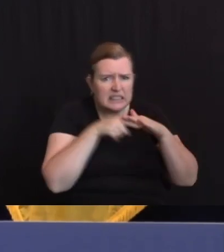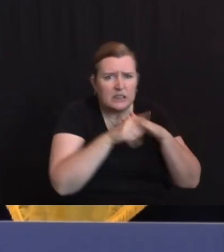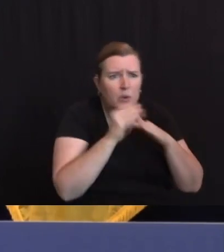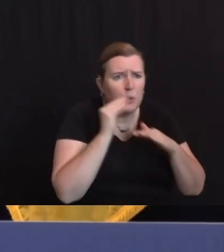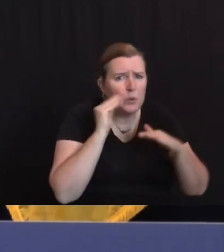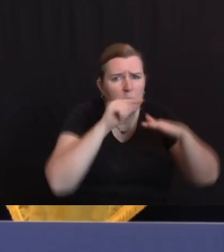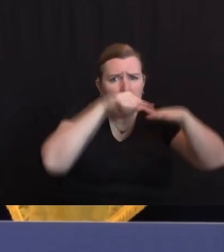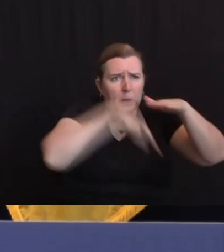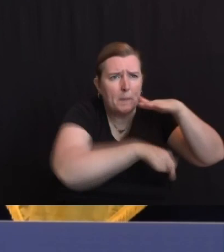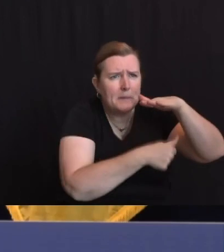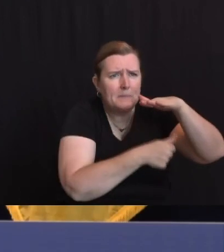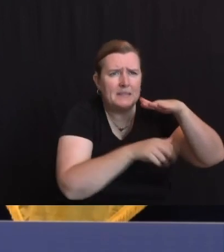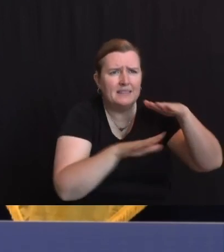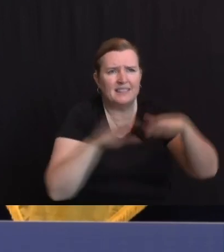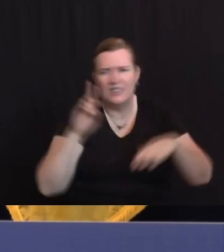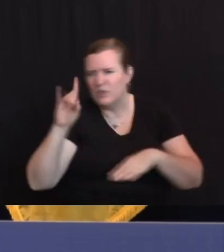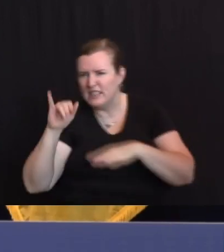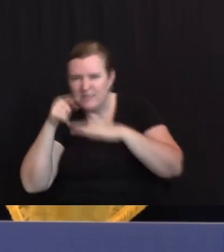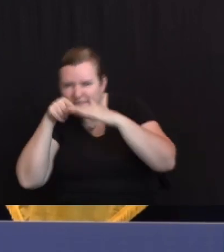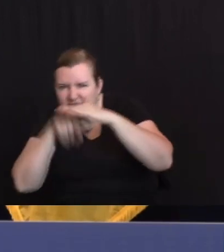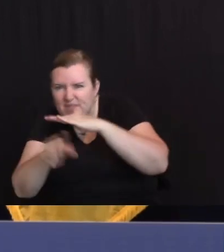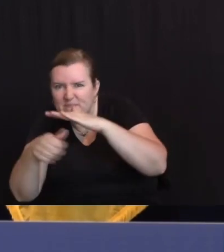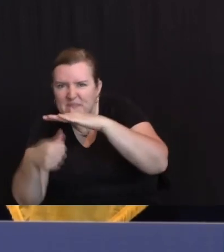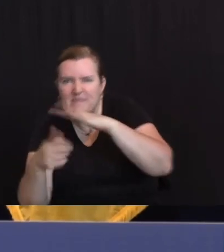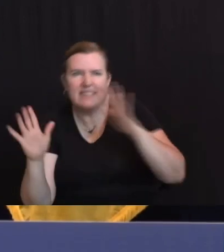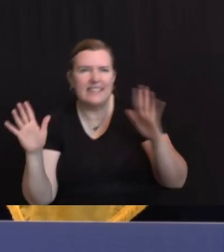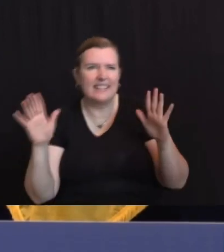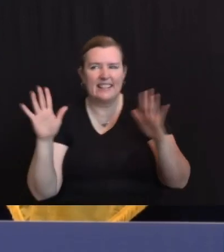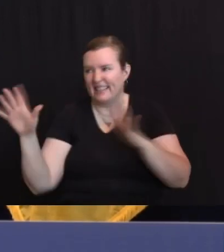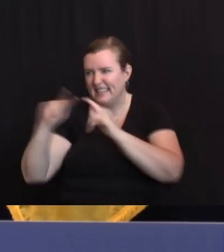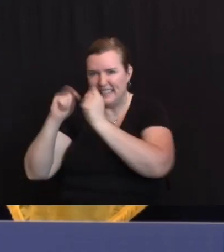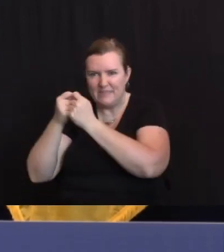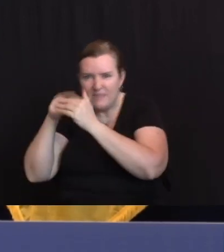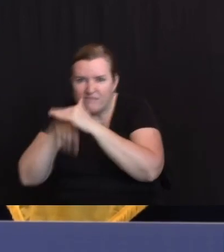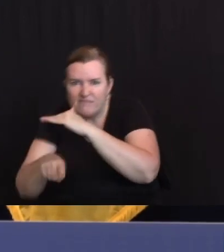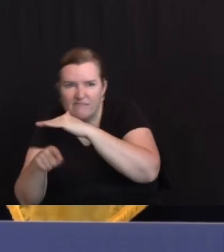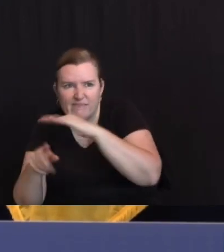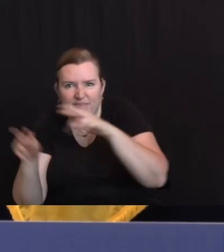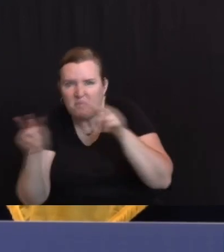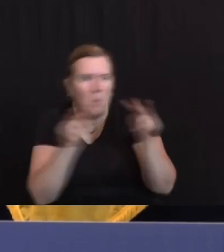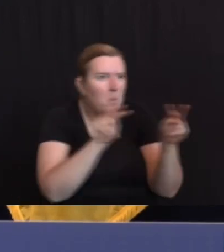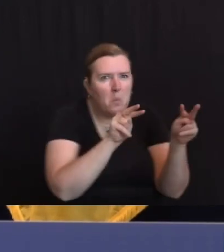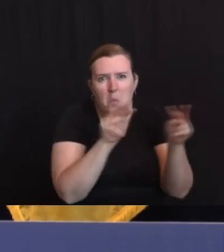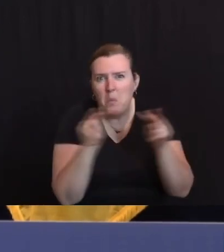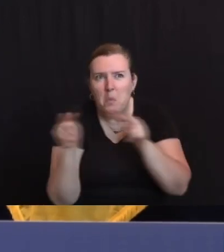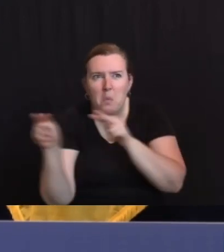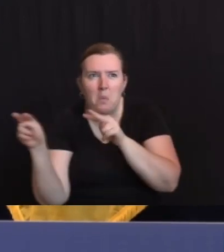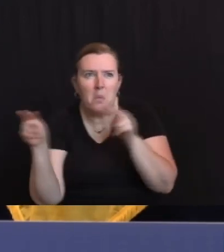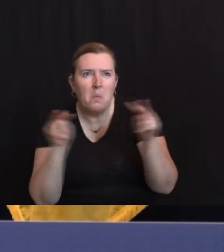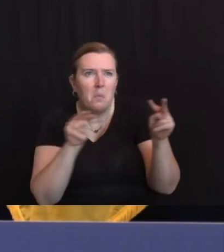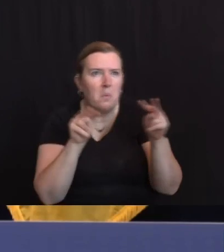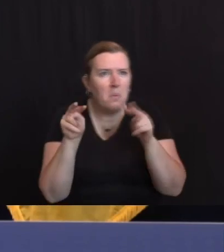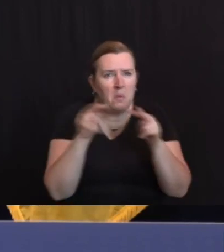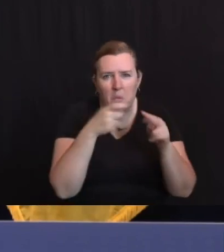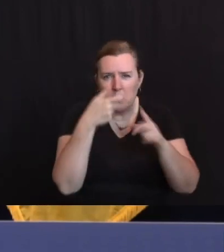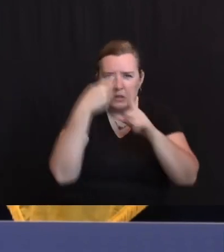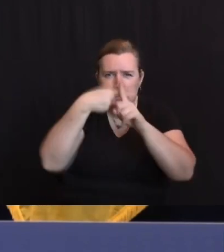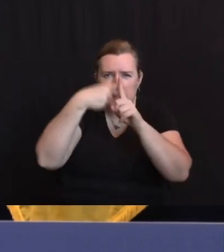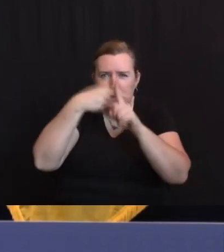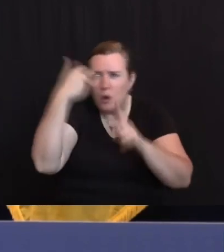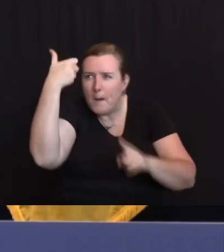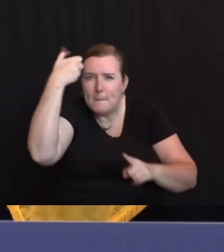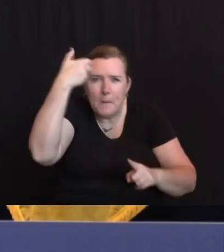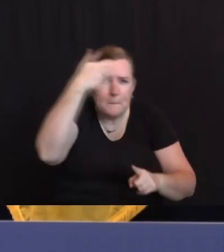not going to be there or her team members there checking your temperature or your other vital